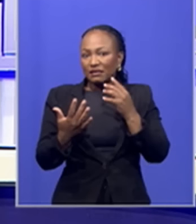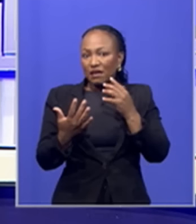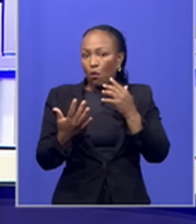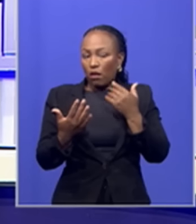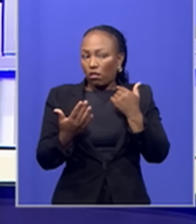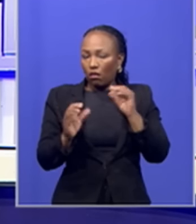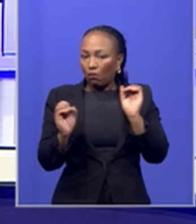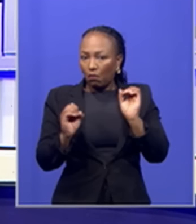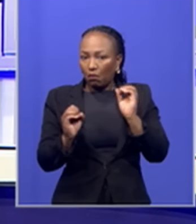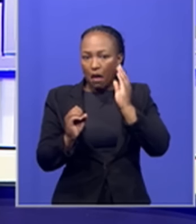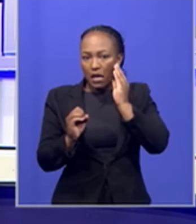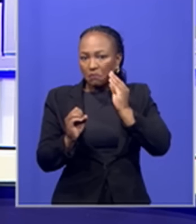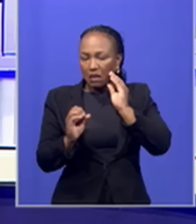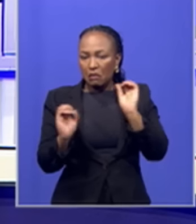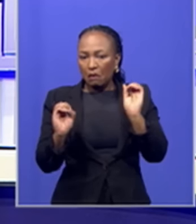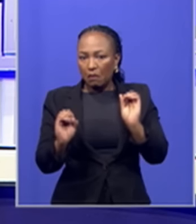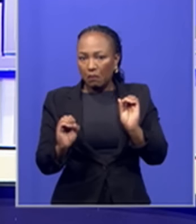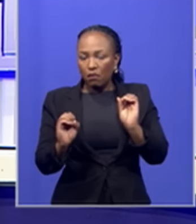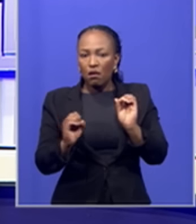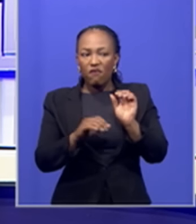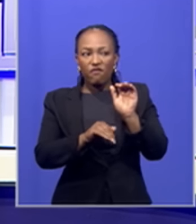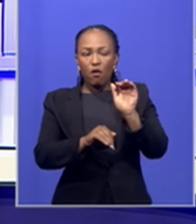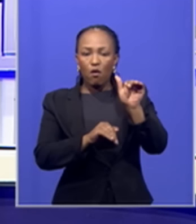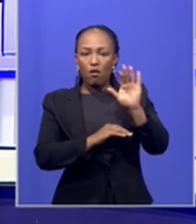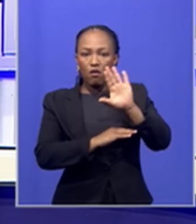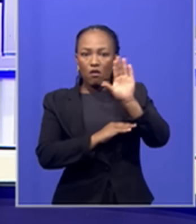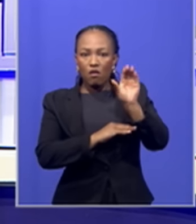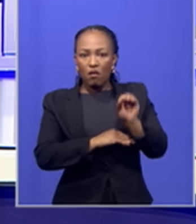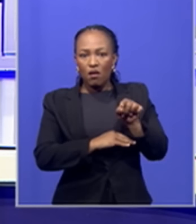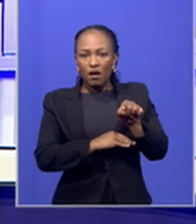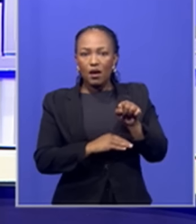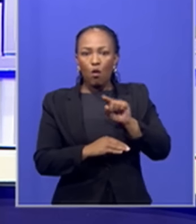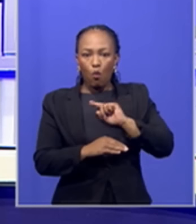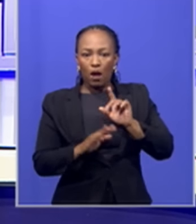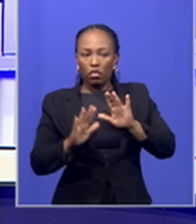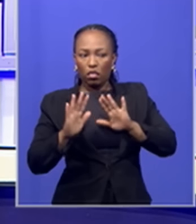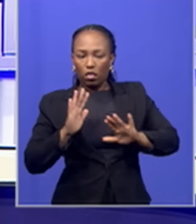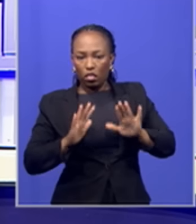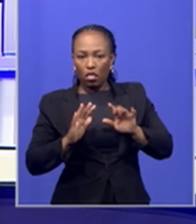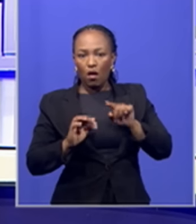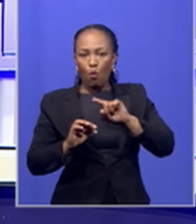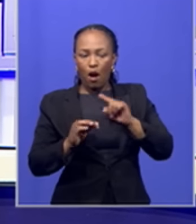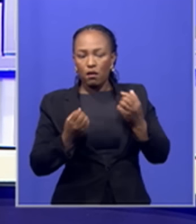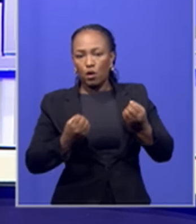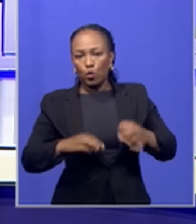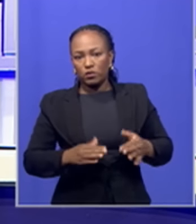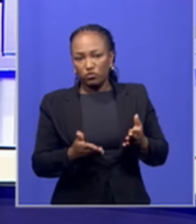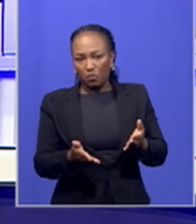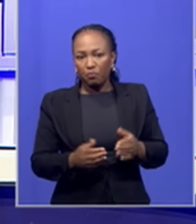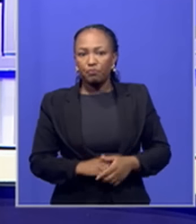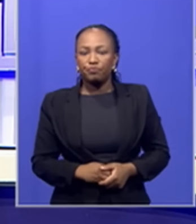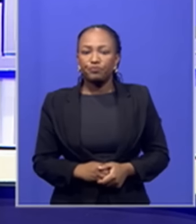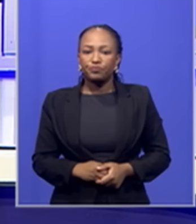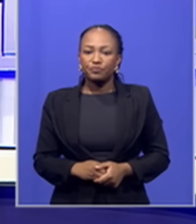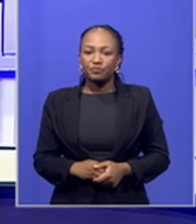ka tshameka le ditlhopha tse di kwa ntle ga naga ya Aforika Borwa ke sone se se ka tswang se bakile tatlhego.